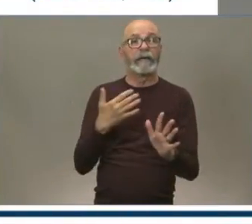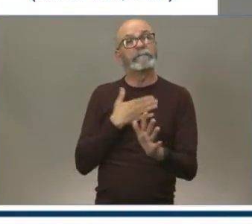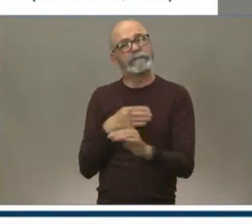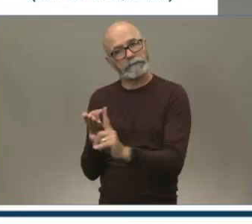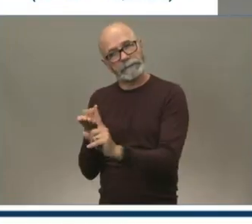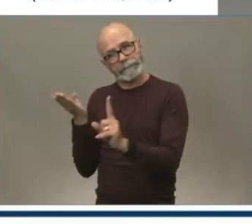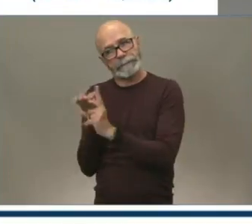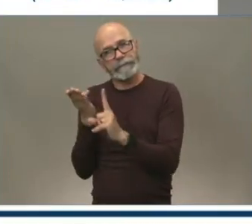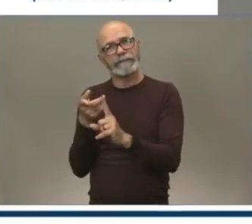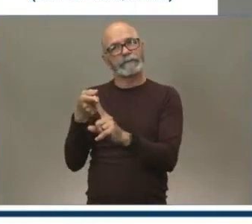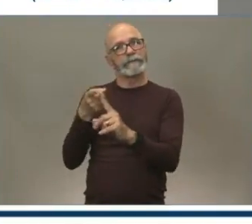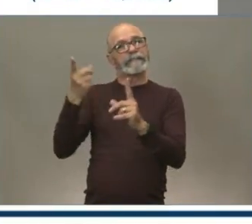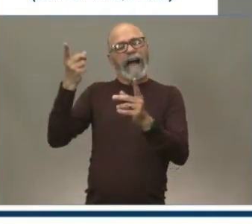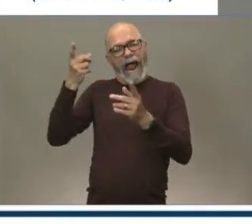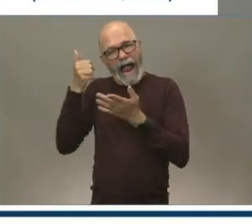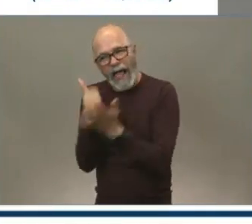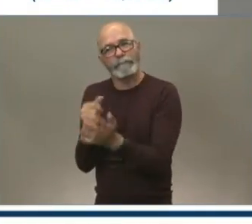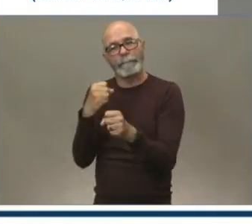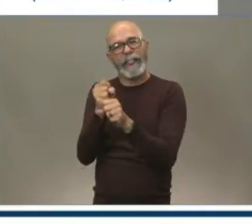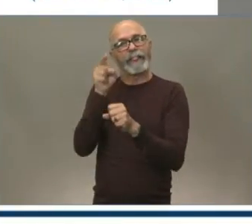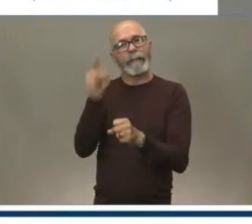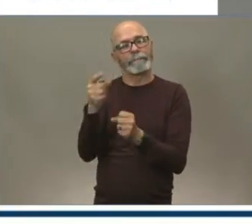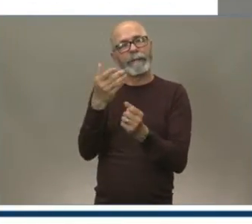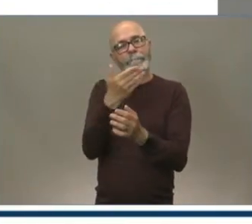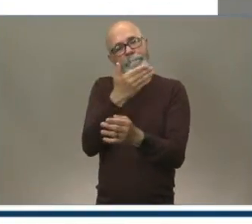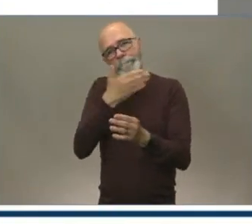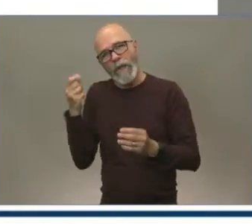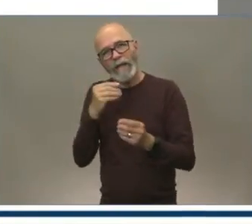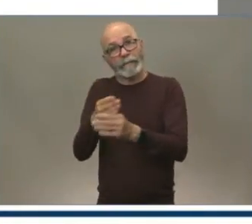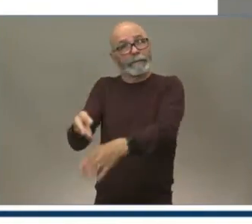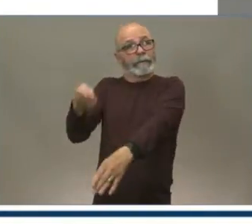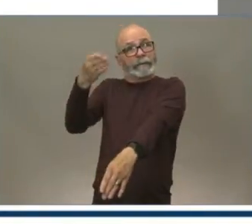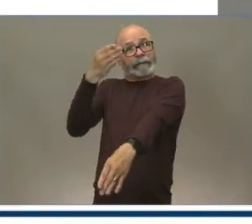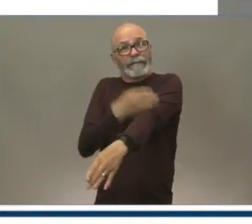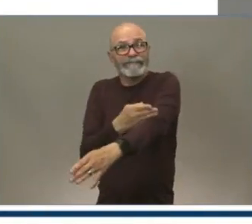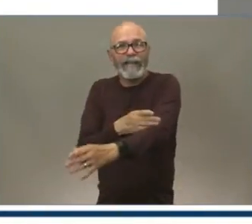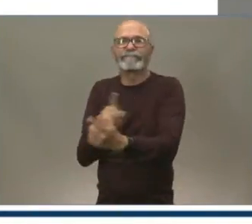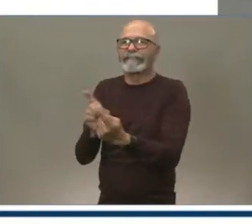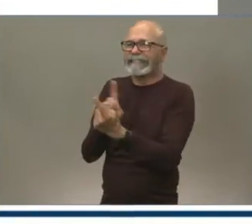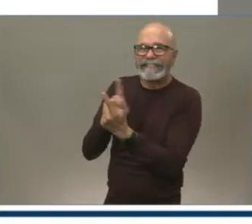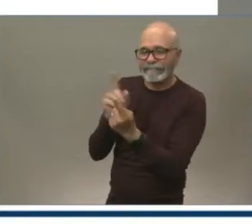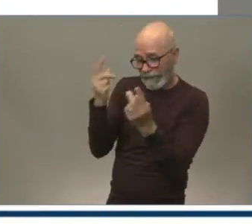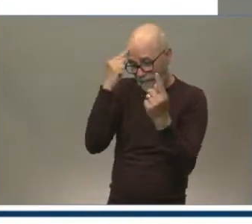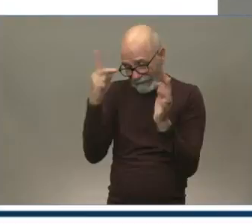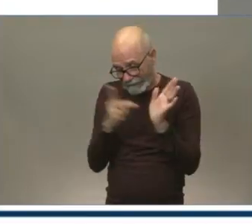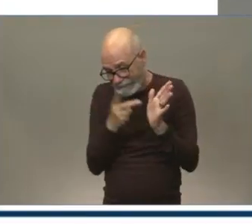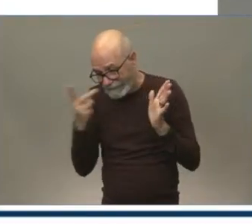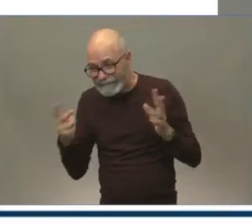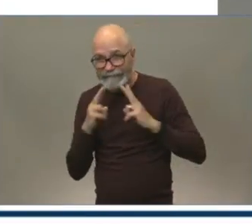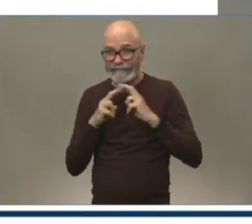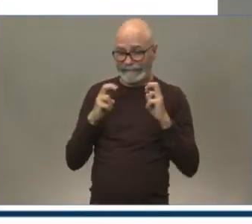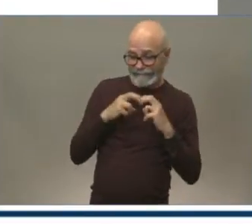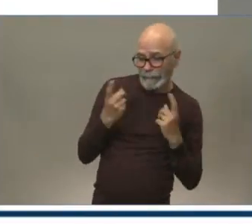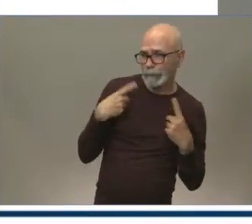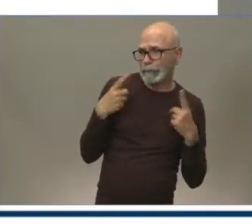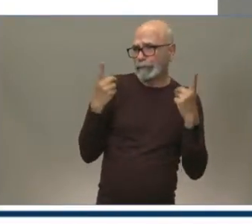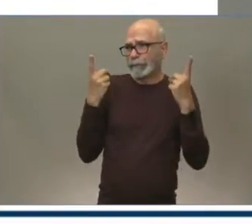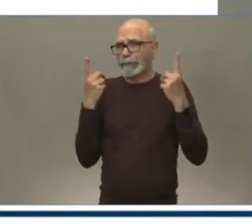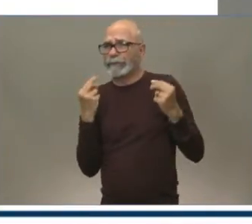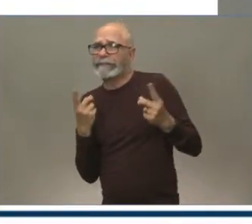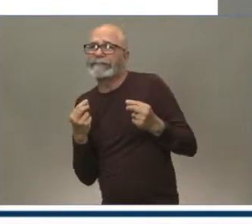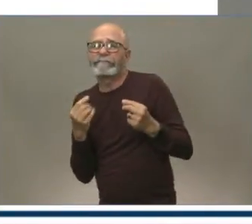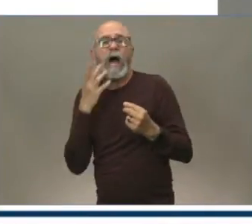around. Make the right choices about your social and discretionary activities. Limit your